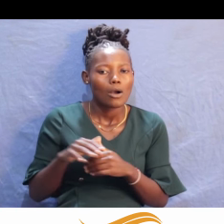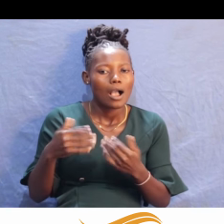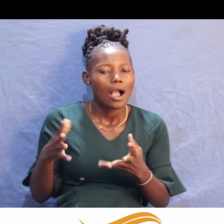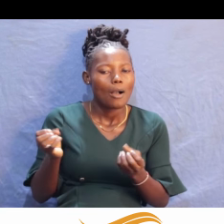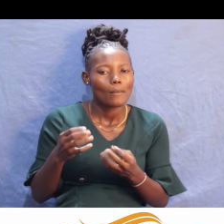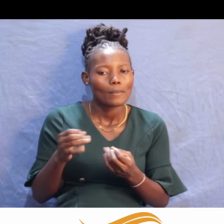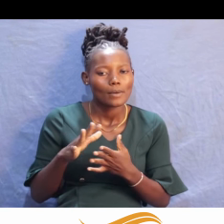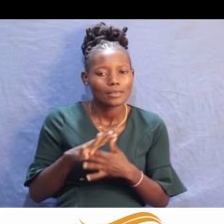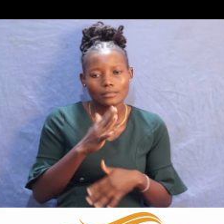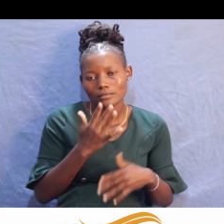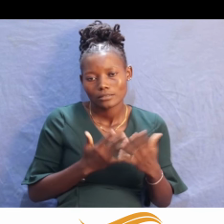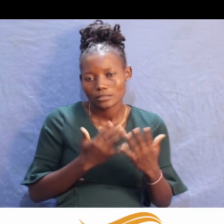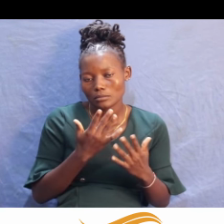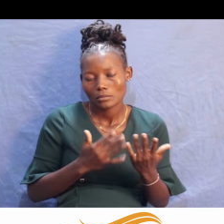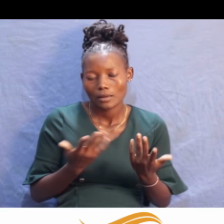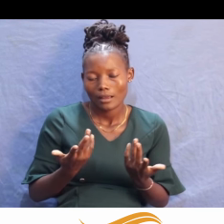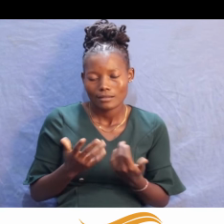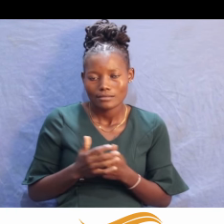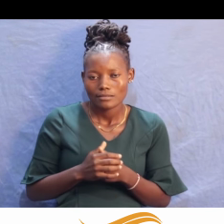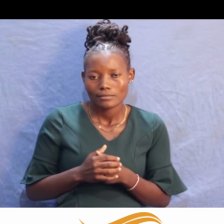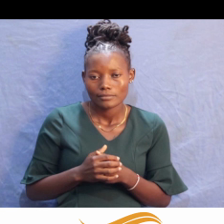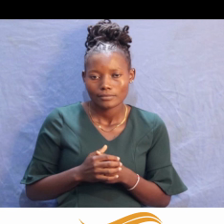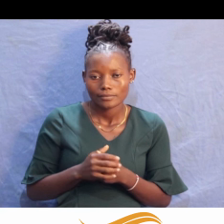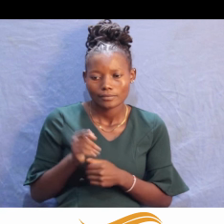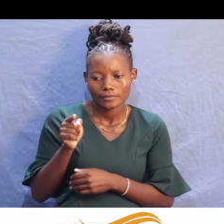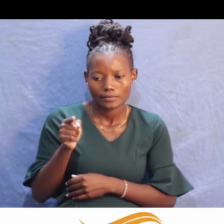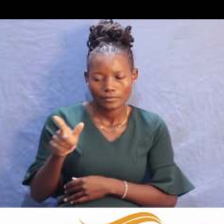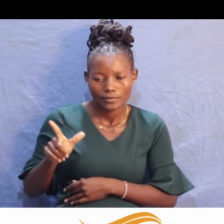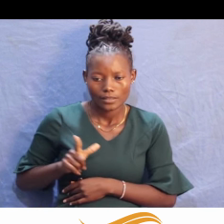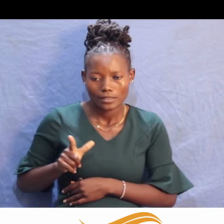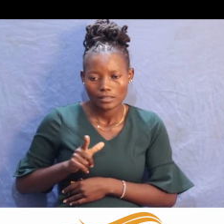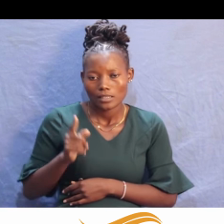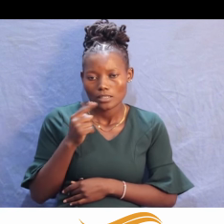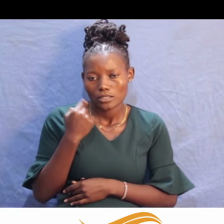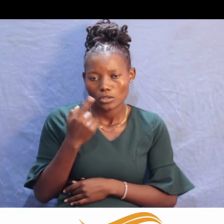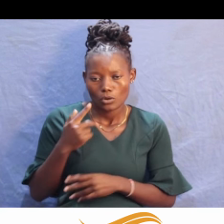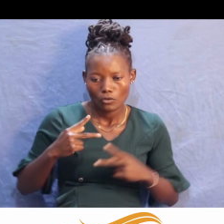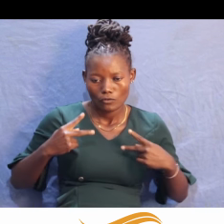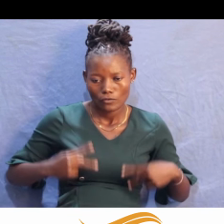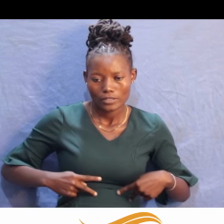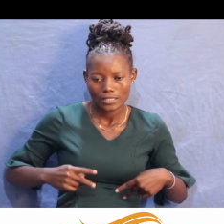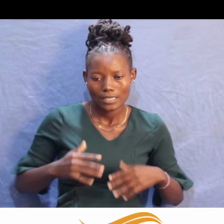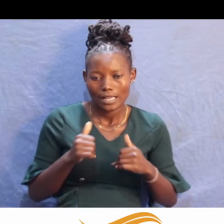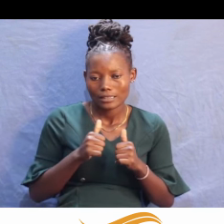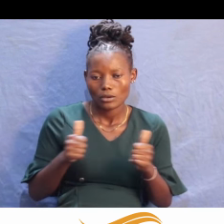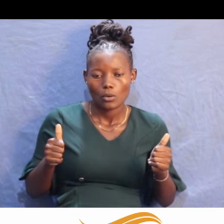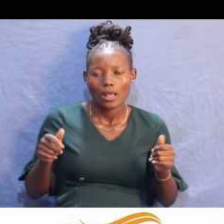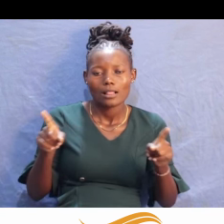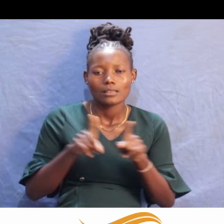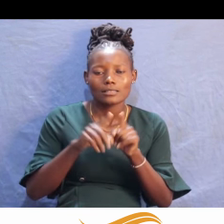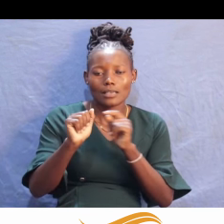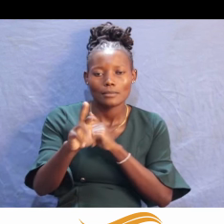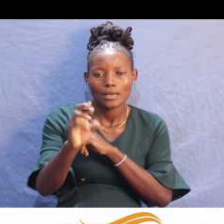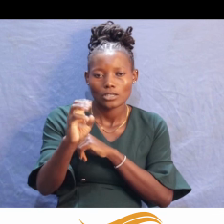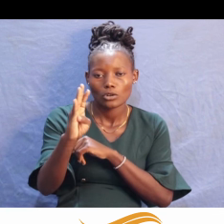per beat something called stroke volume. This lady, who is physically fit, aerobically fit,